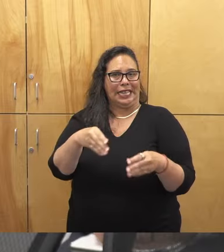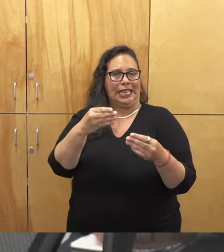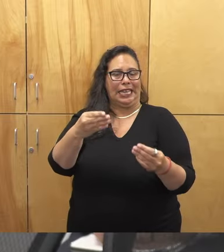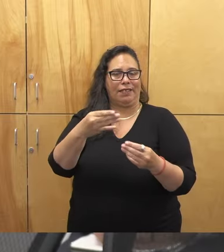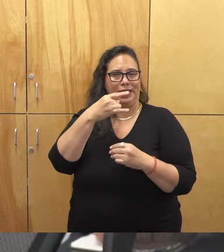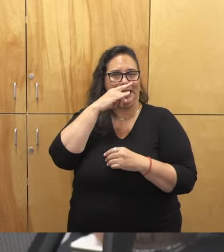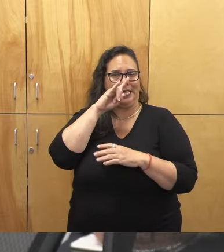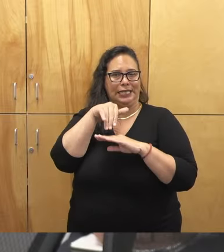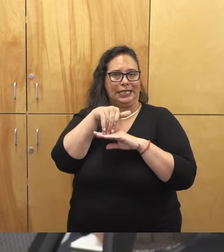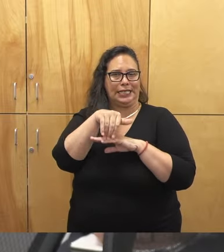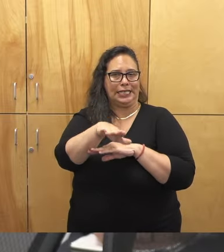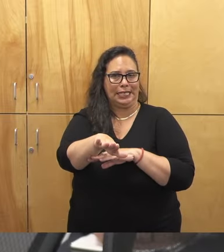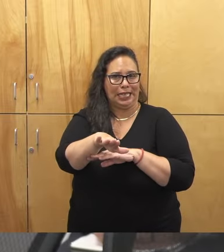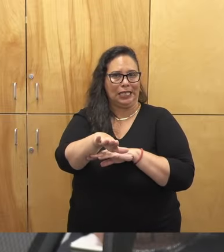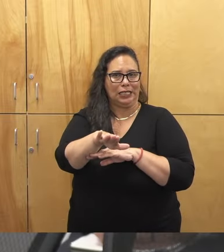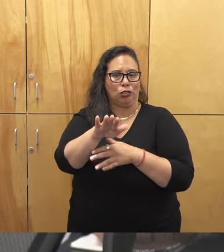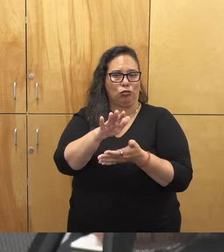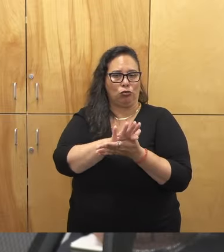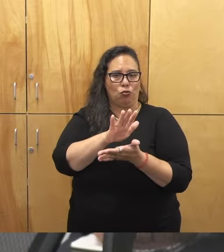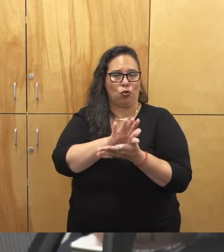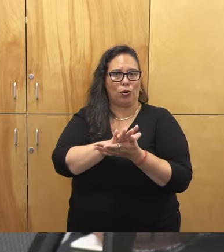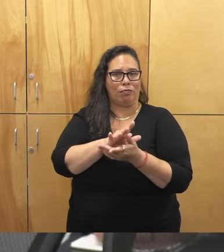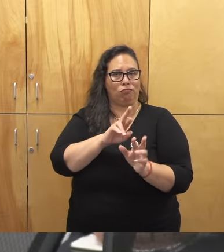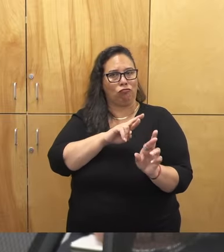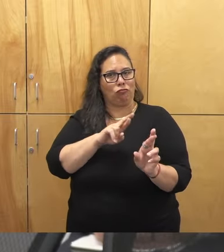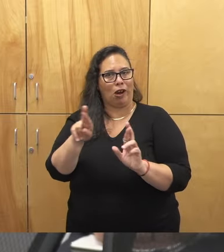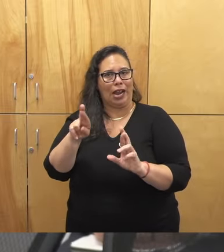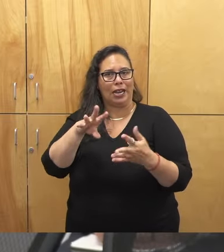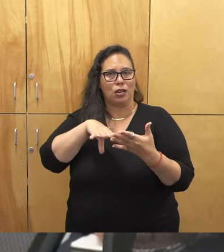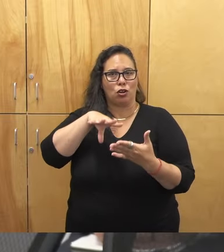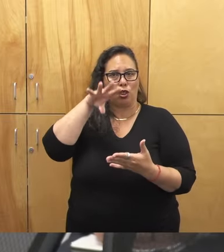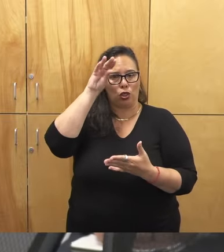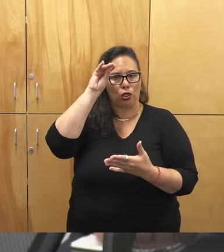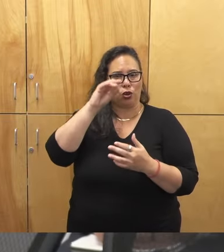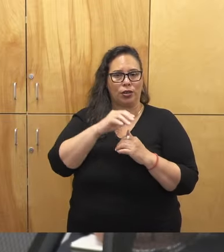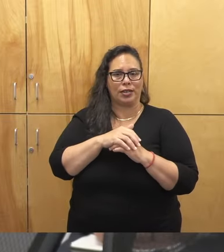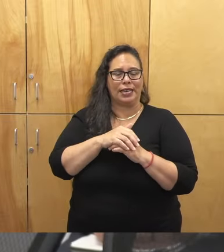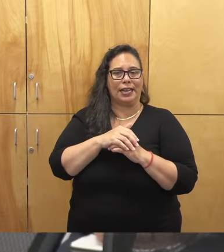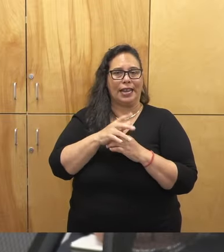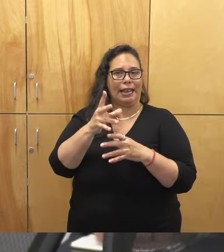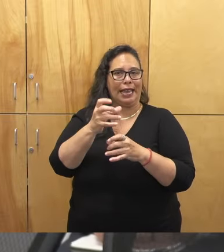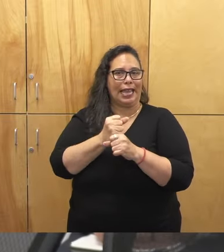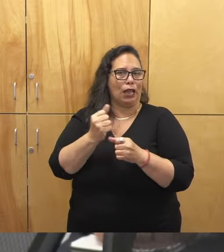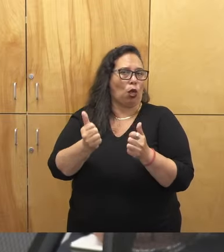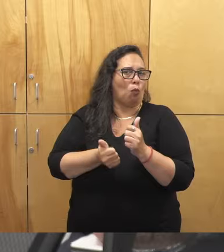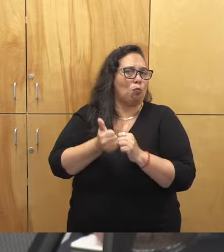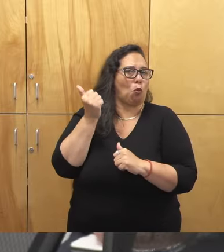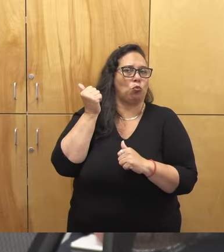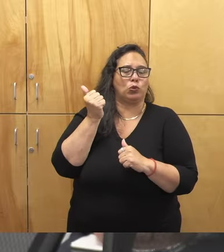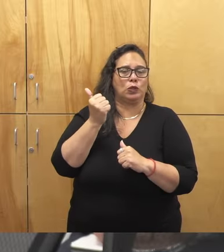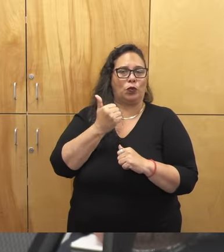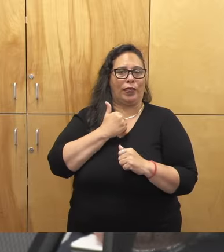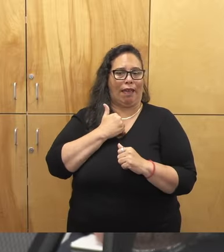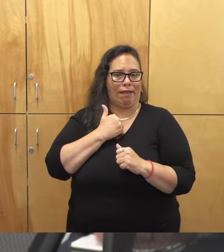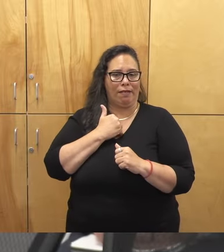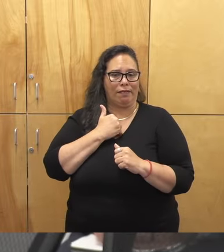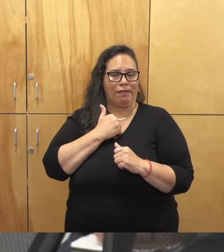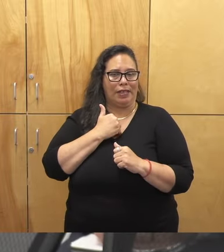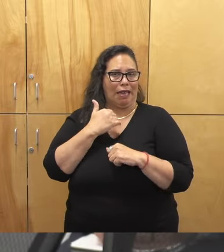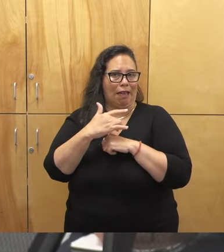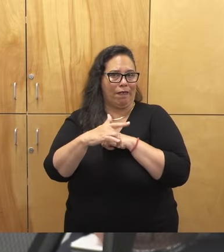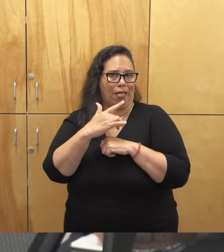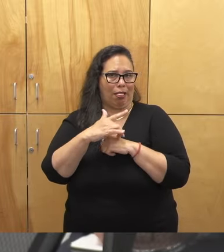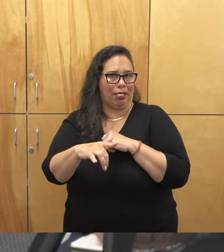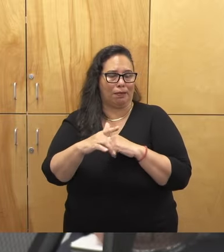them to school ready to learn and to get the most of what they have available for